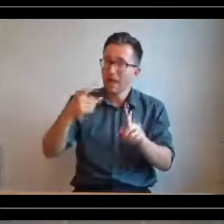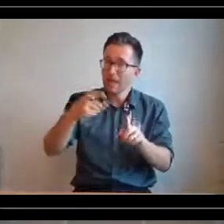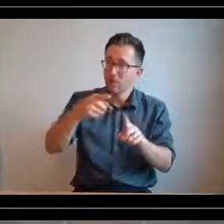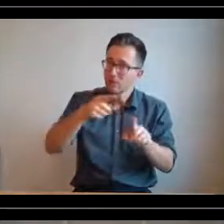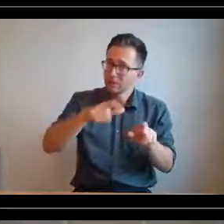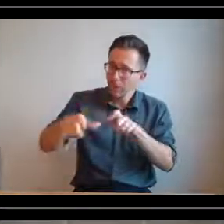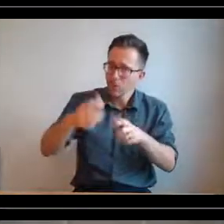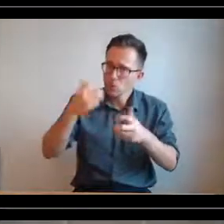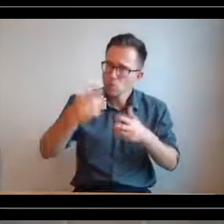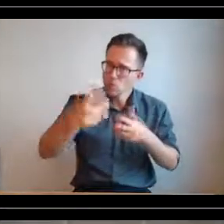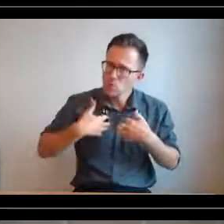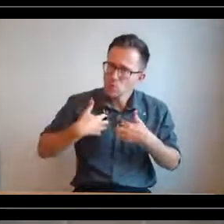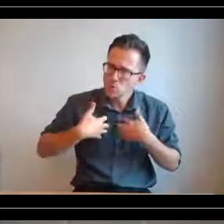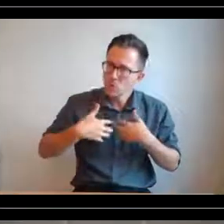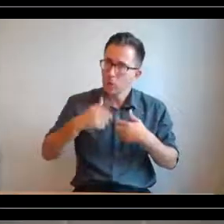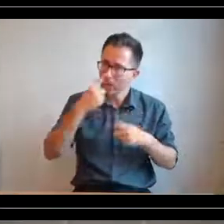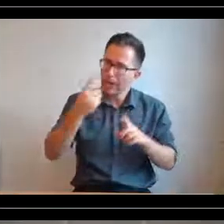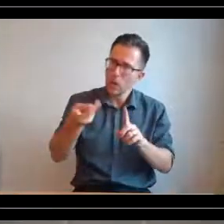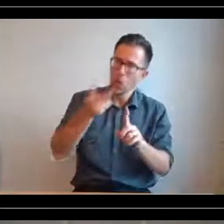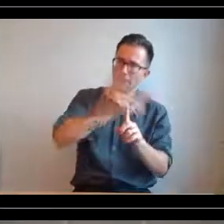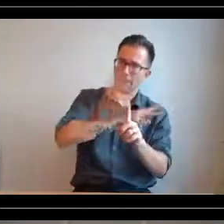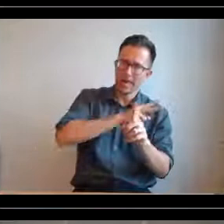particular document.